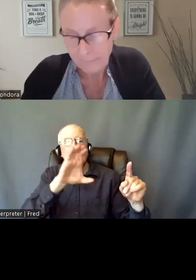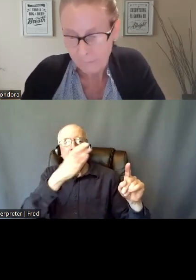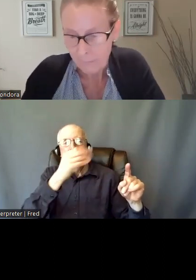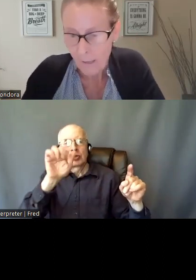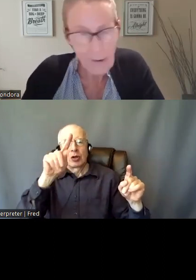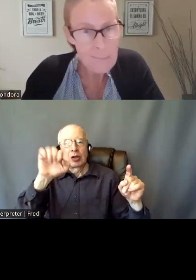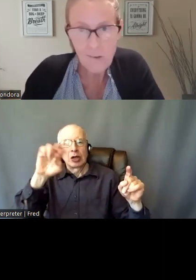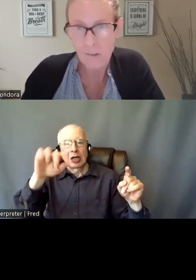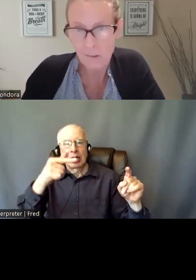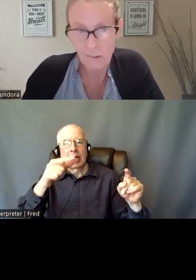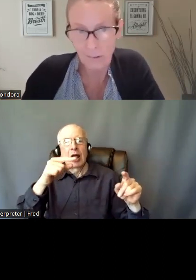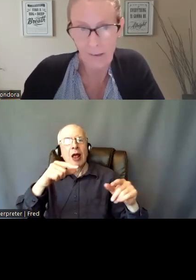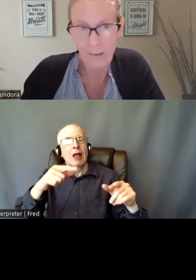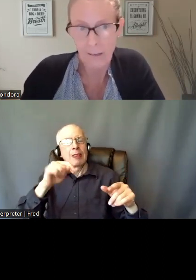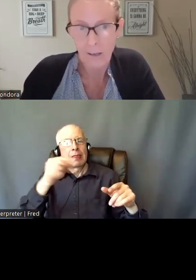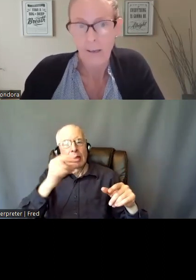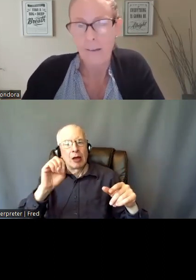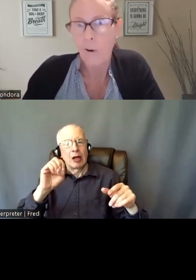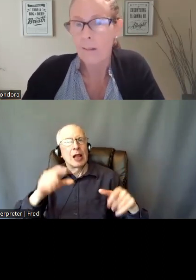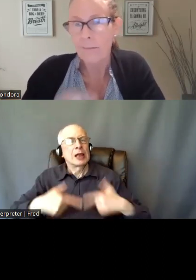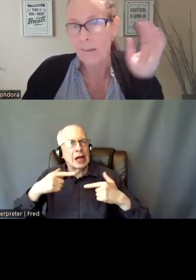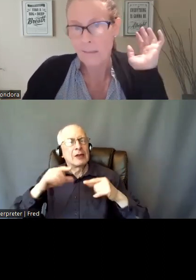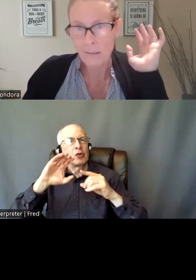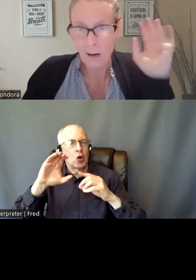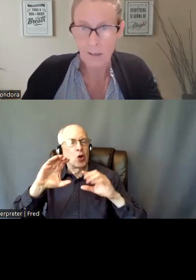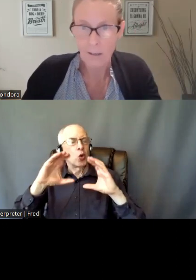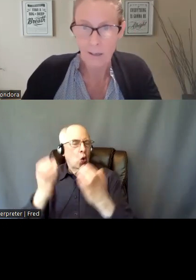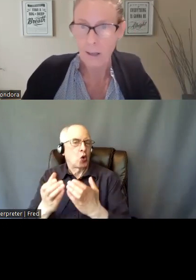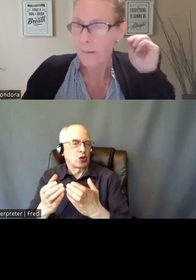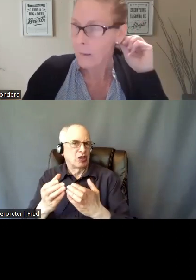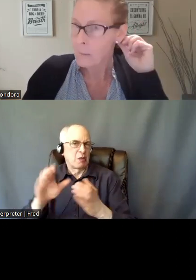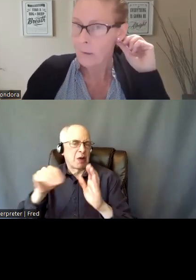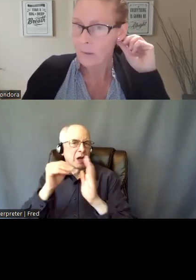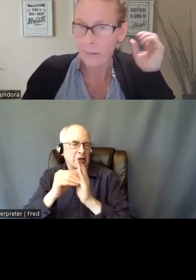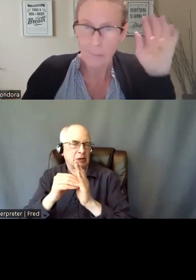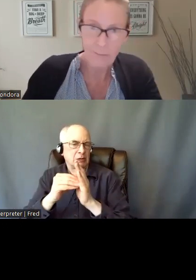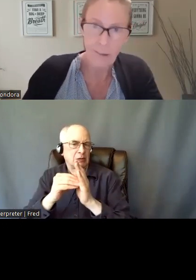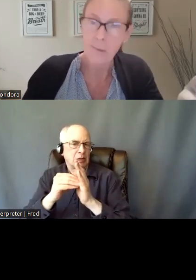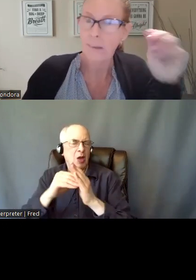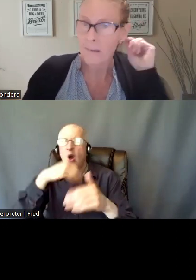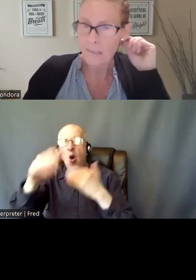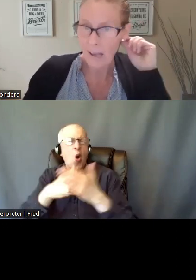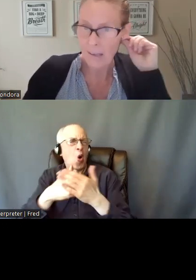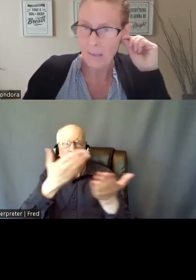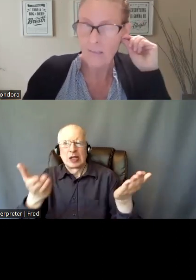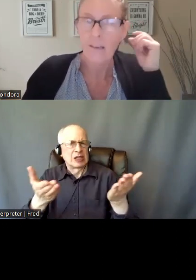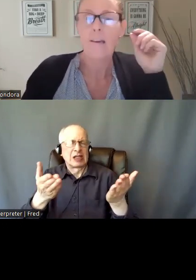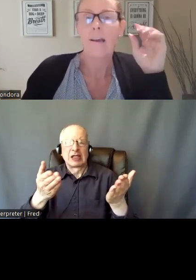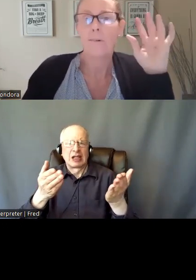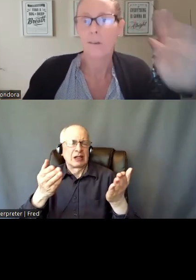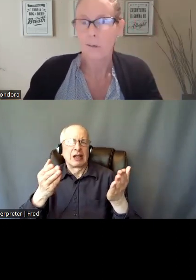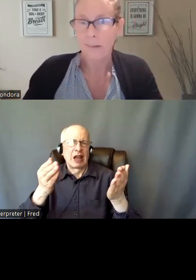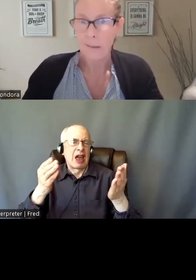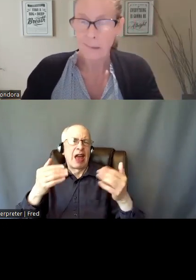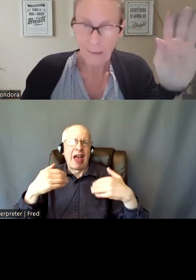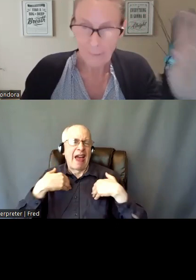model that I mentioned earlier. And all of these are available, they'll be available in the slides, and